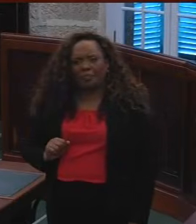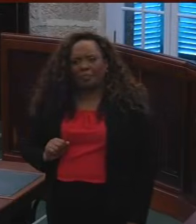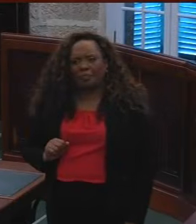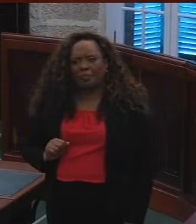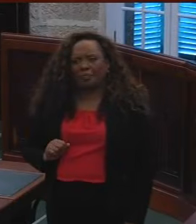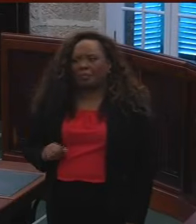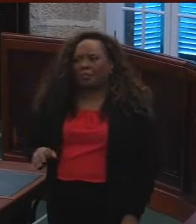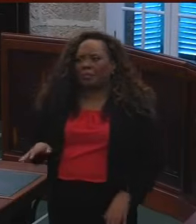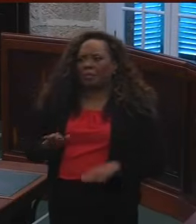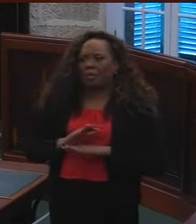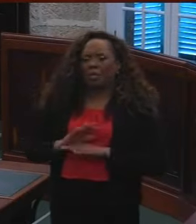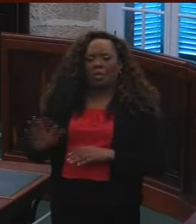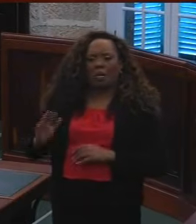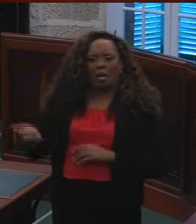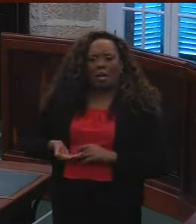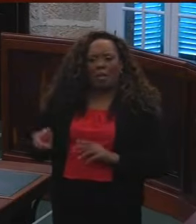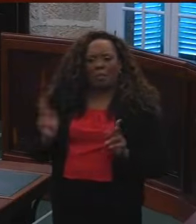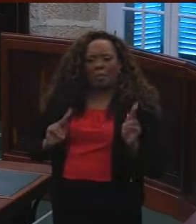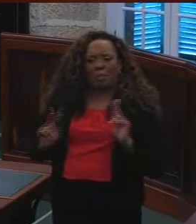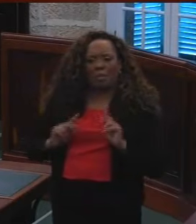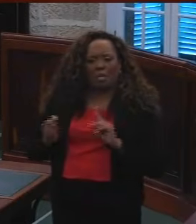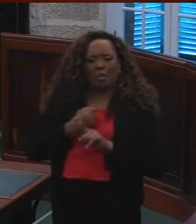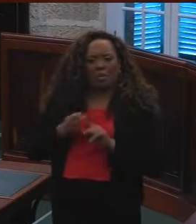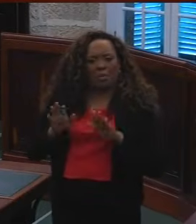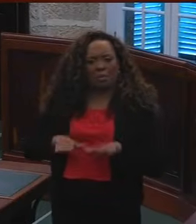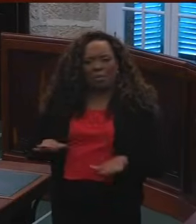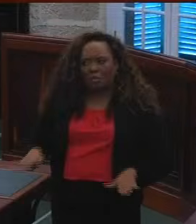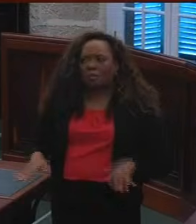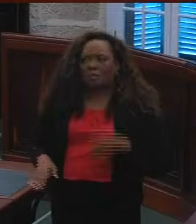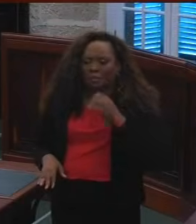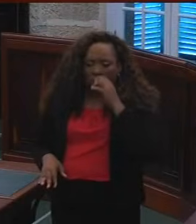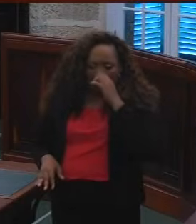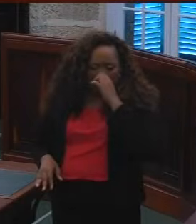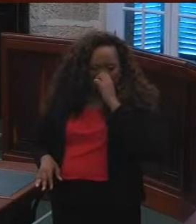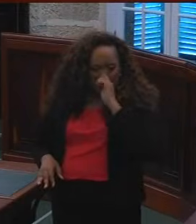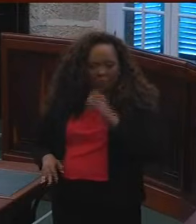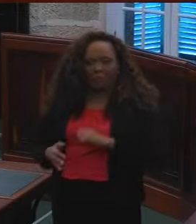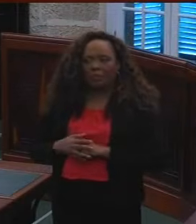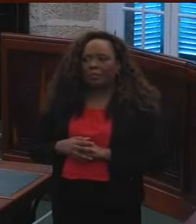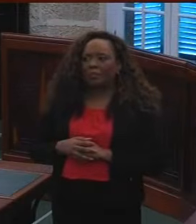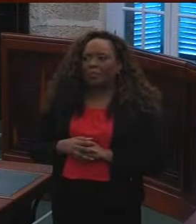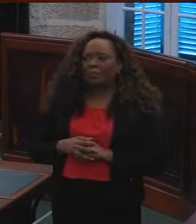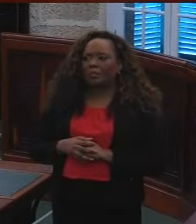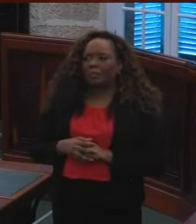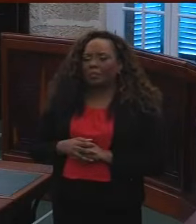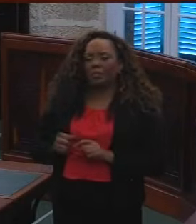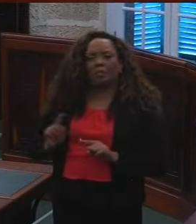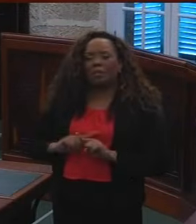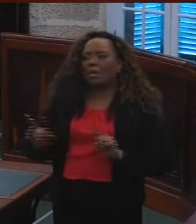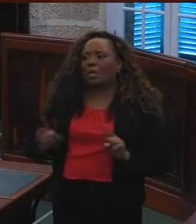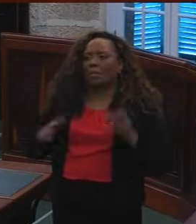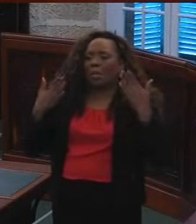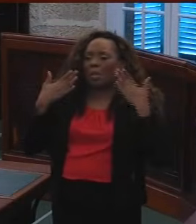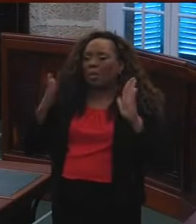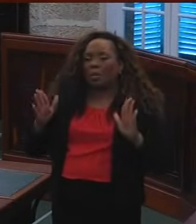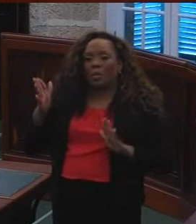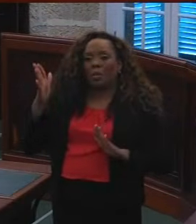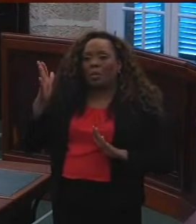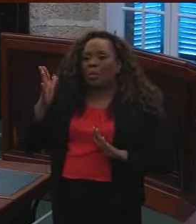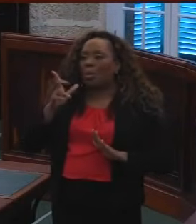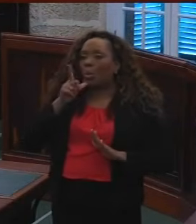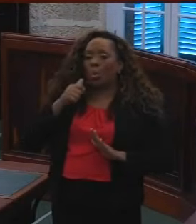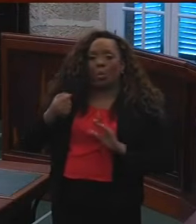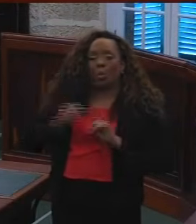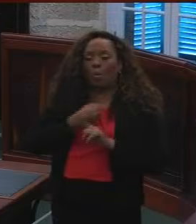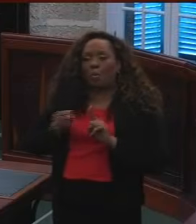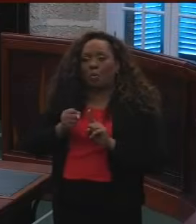people that abuse children either. But right now, you have to rely on memory or hearsay because it's not documented properly, sir. That is